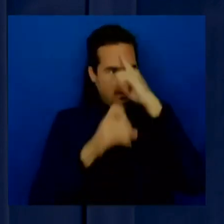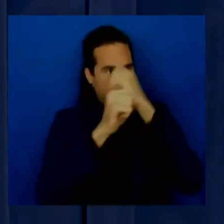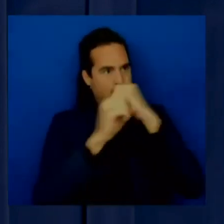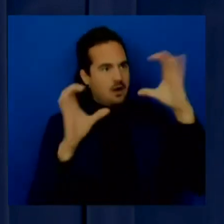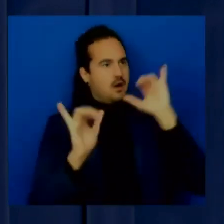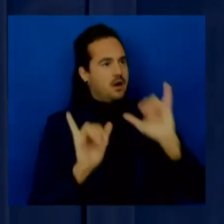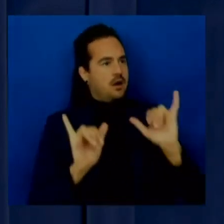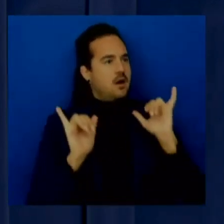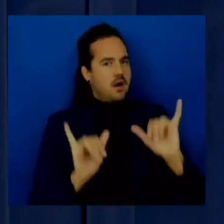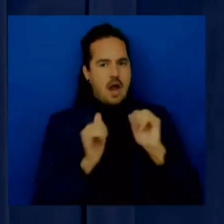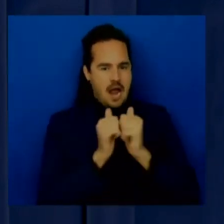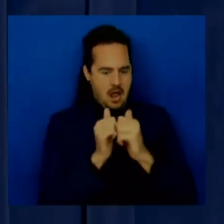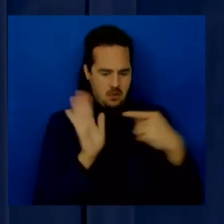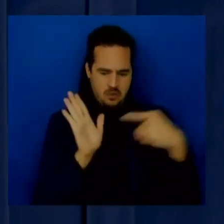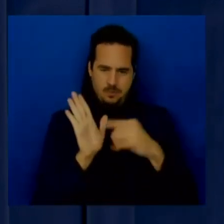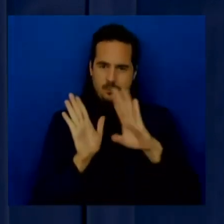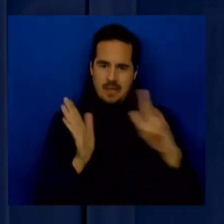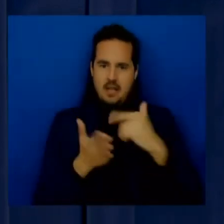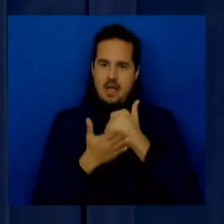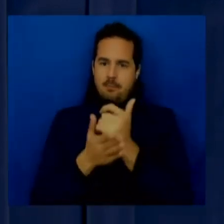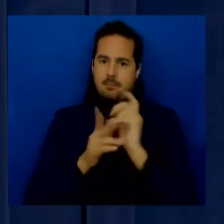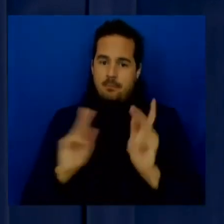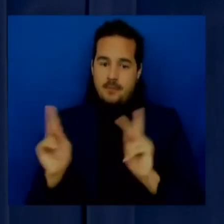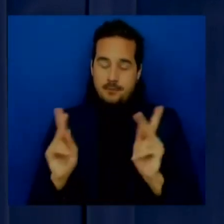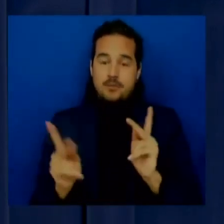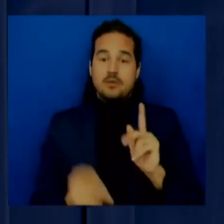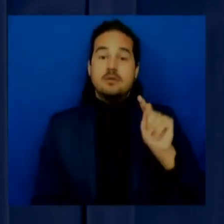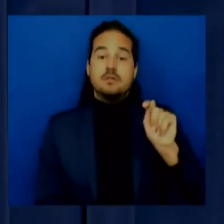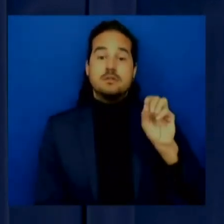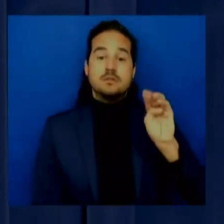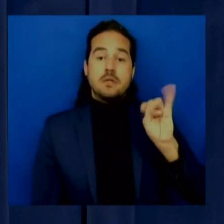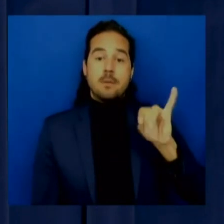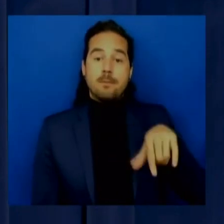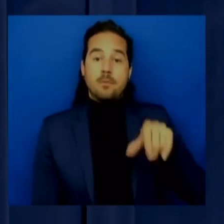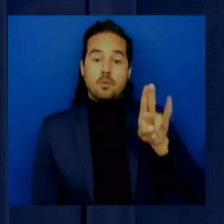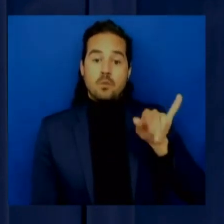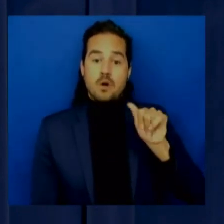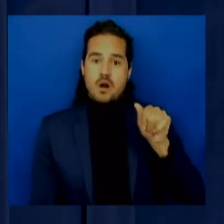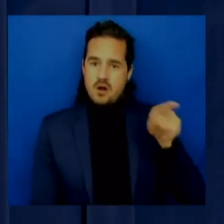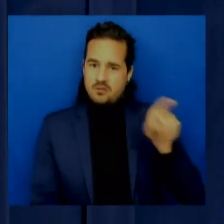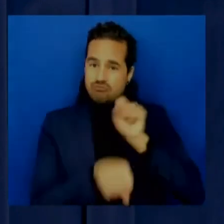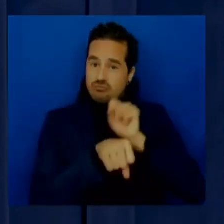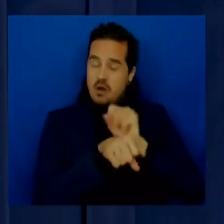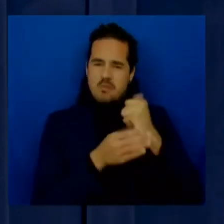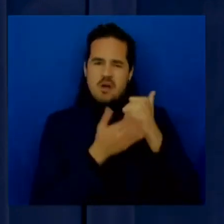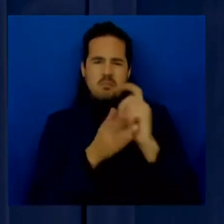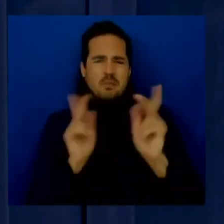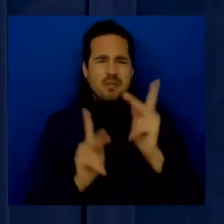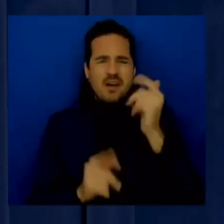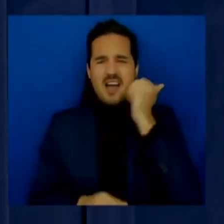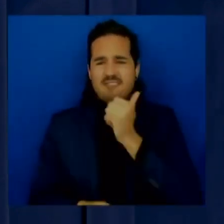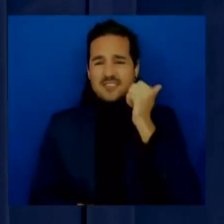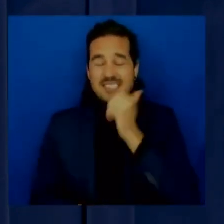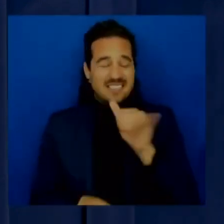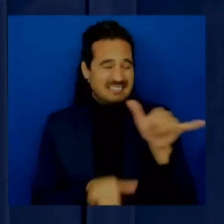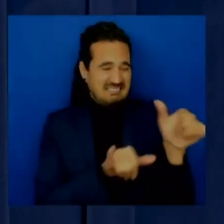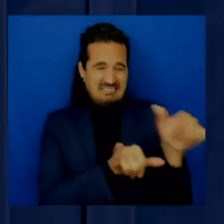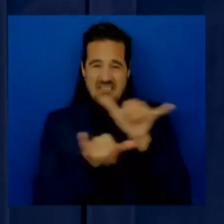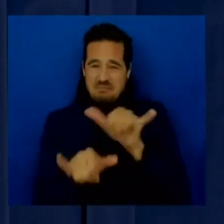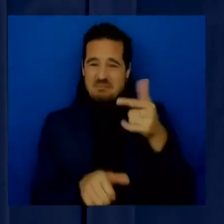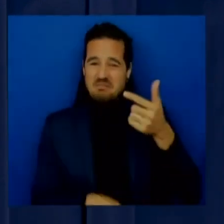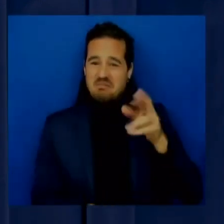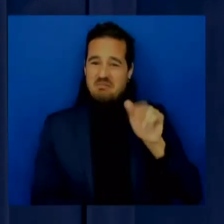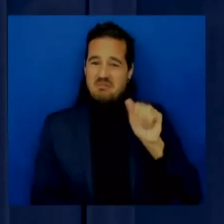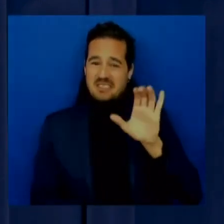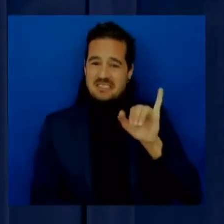helping people every single day in similar circumstances. We've known each other for years. Homelessness, housing is your issue. It's your life.